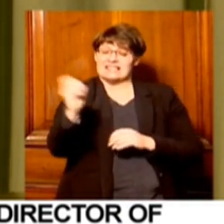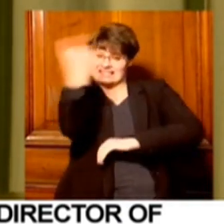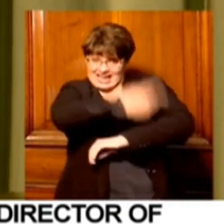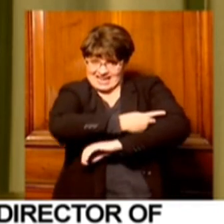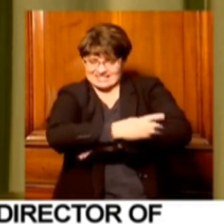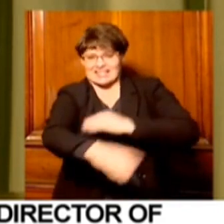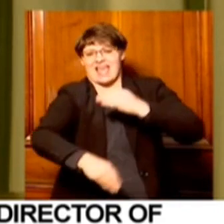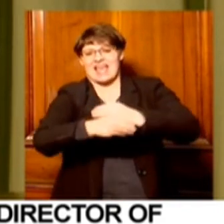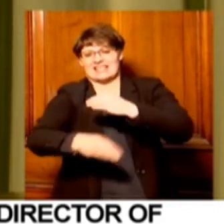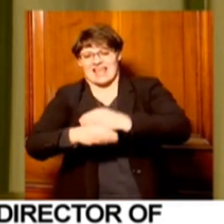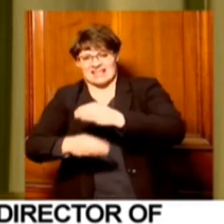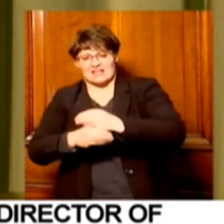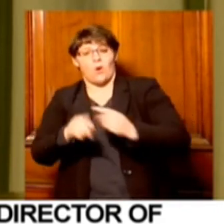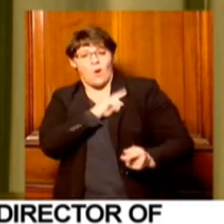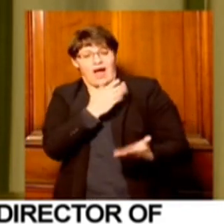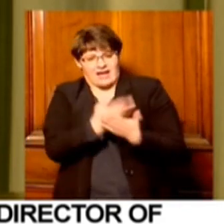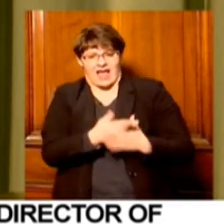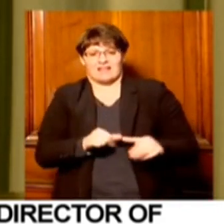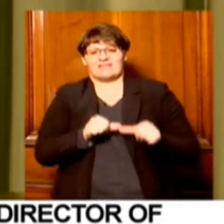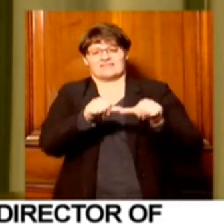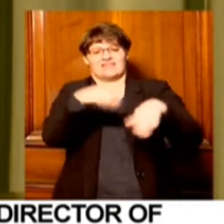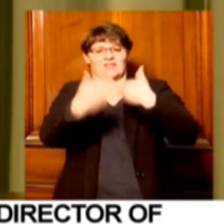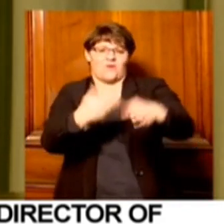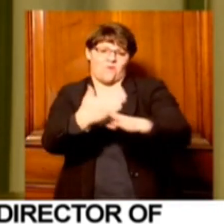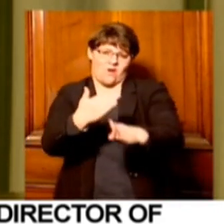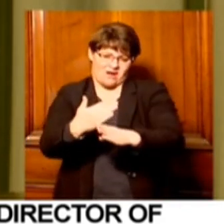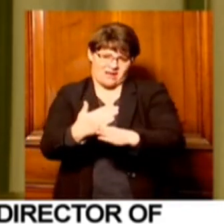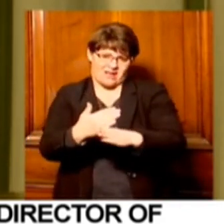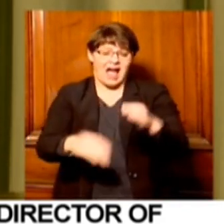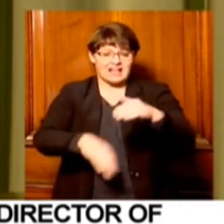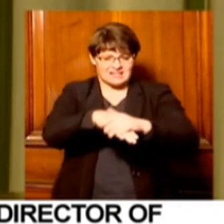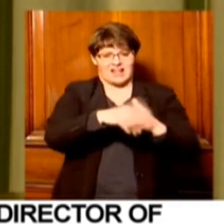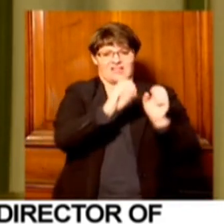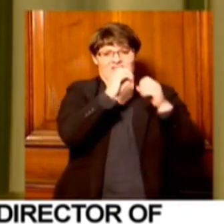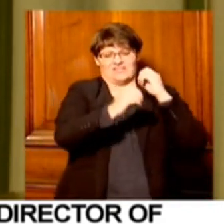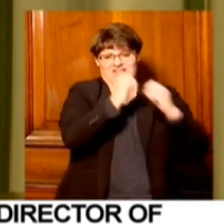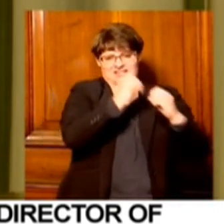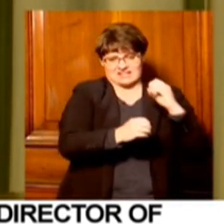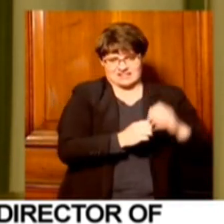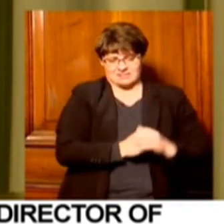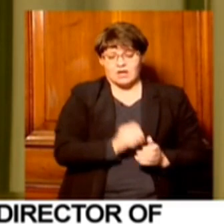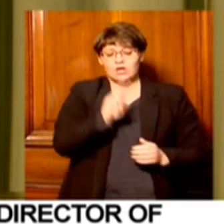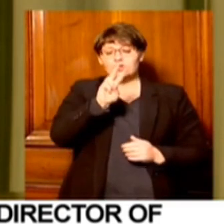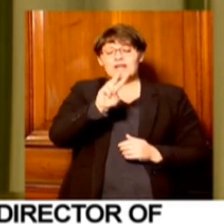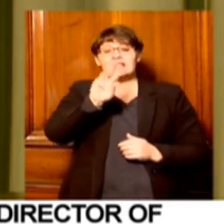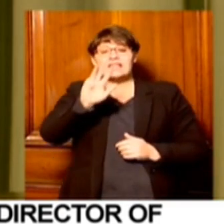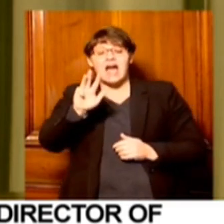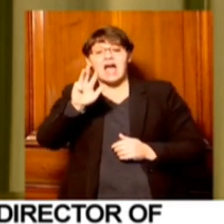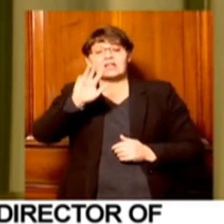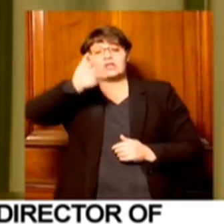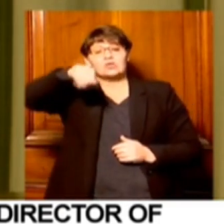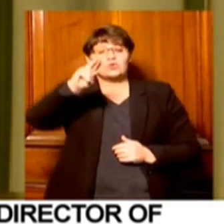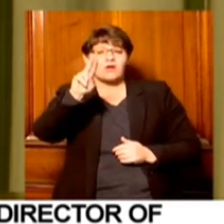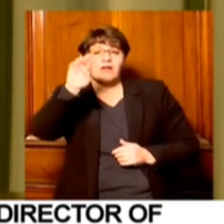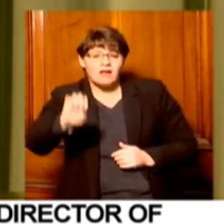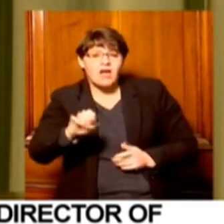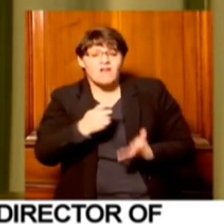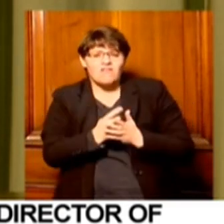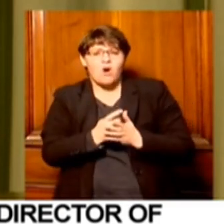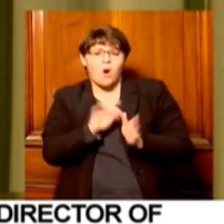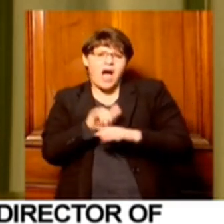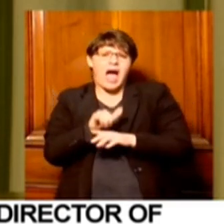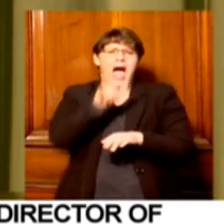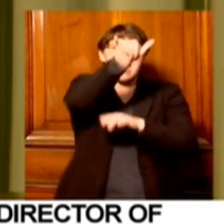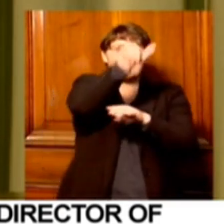tourist services. Following our announcement on the 29 June 2020 on domestic airports